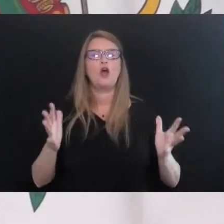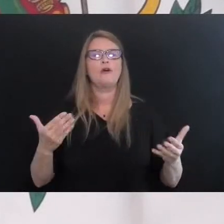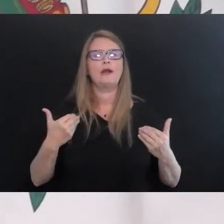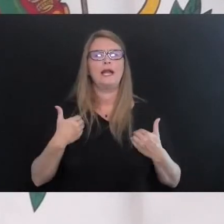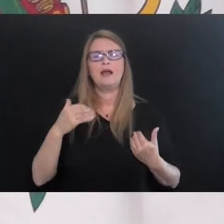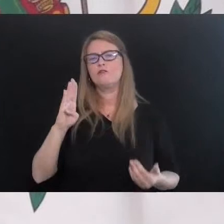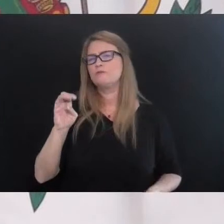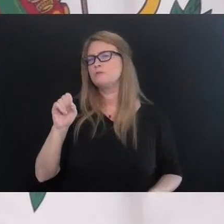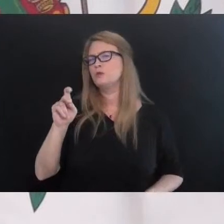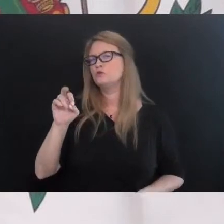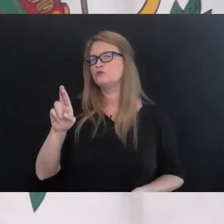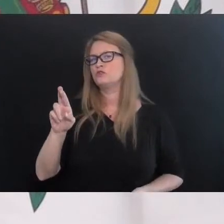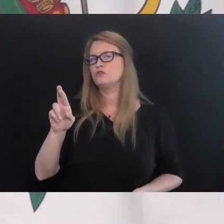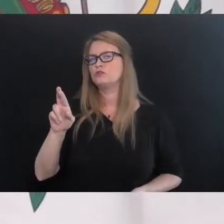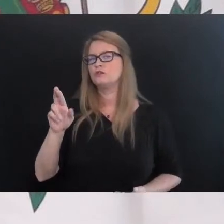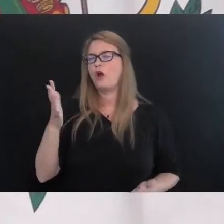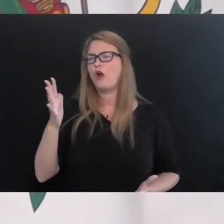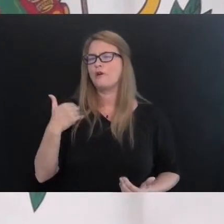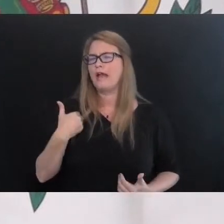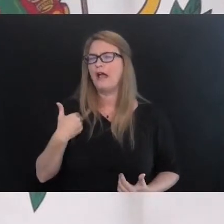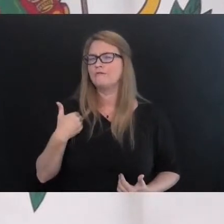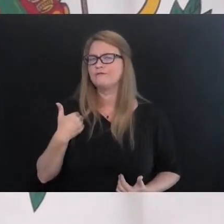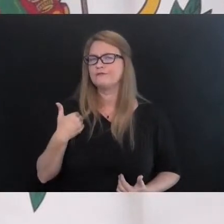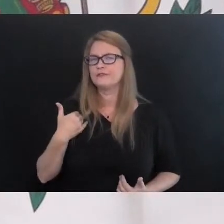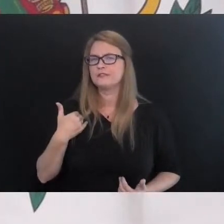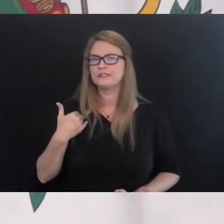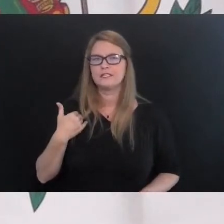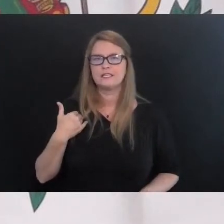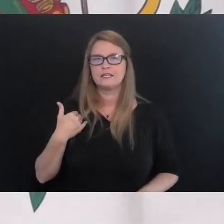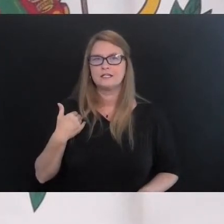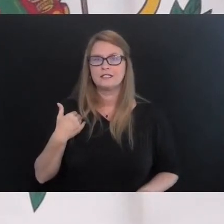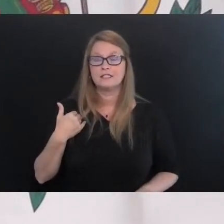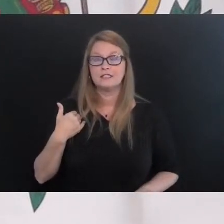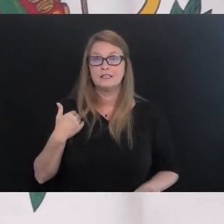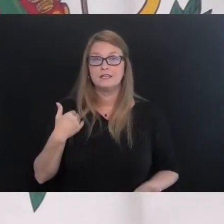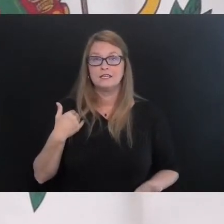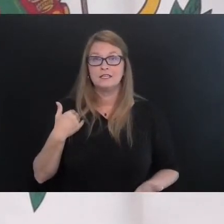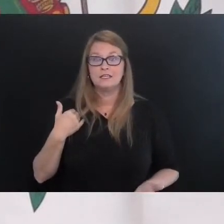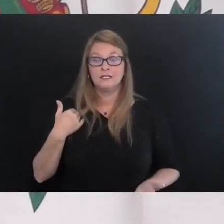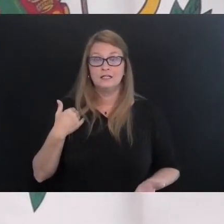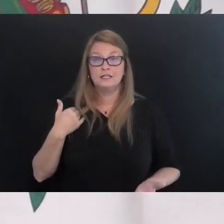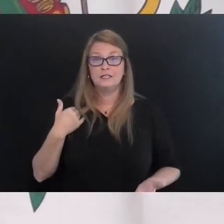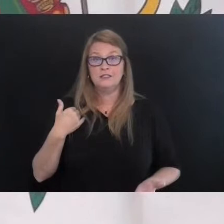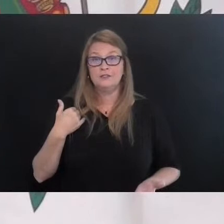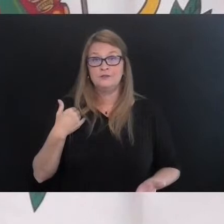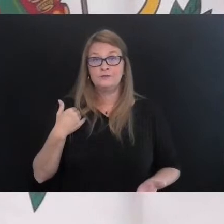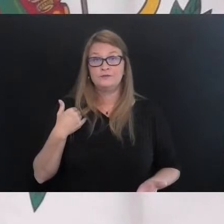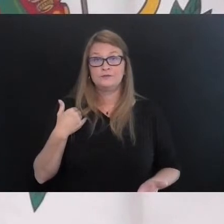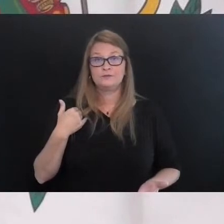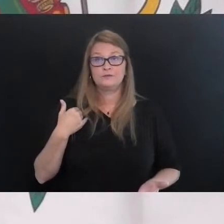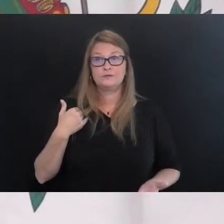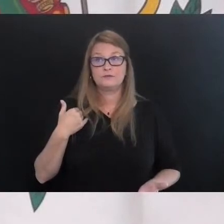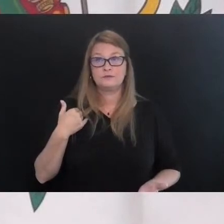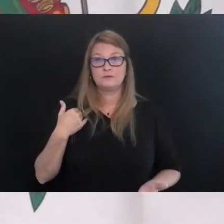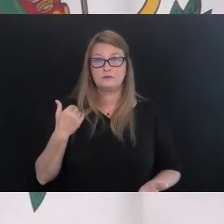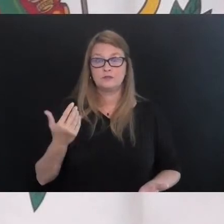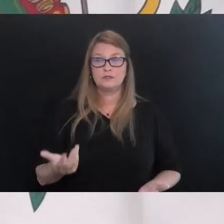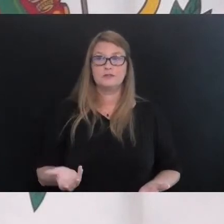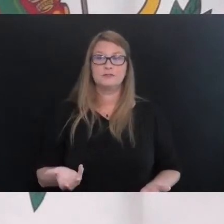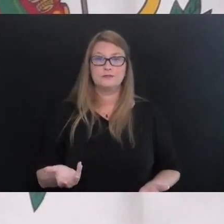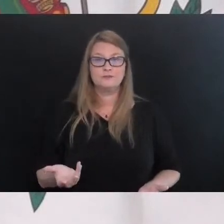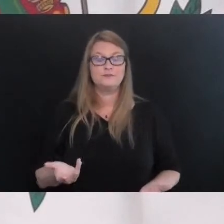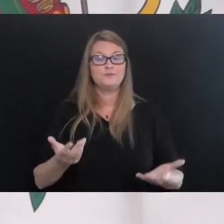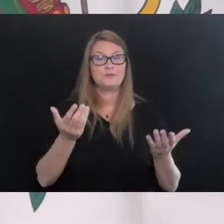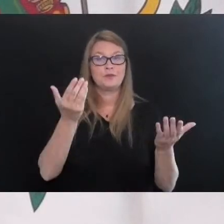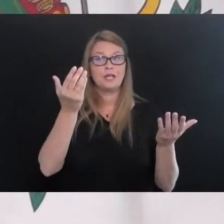gotten their booster shot. Now, I don't know anything that it would be any more ill-advised than